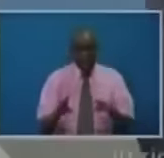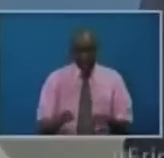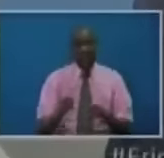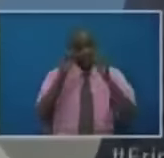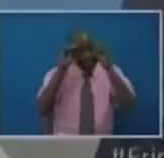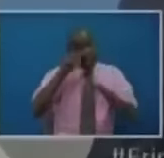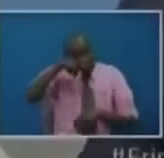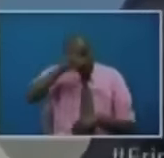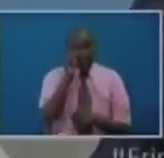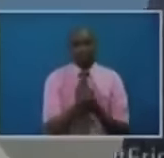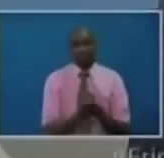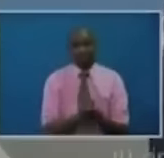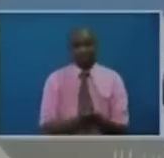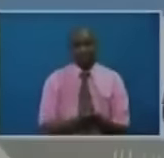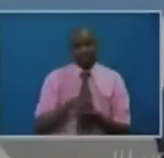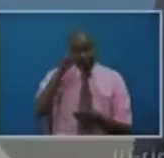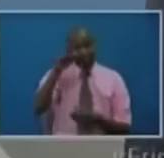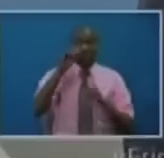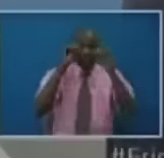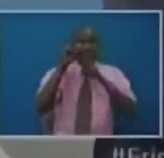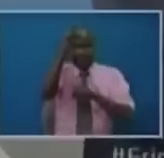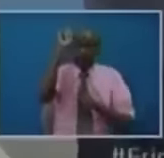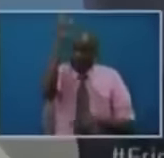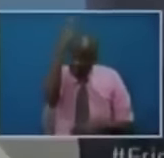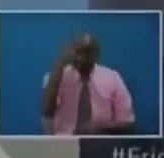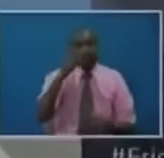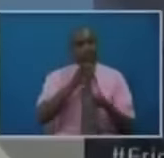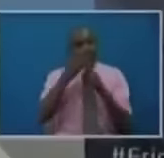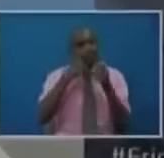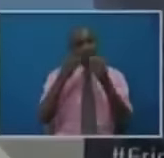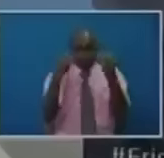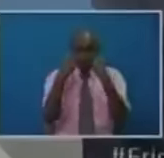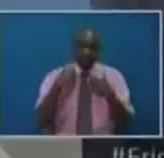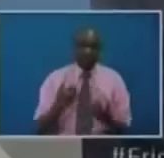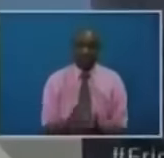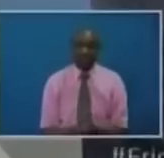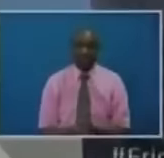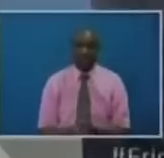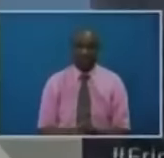was teaching me needed to be taught before teaching me. True.